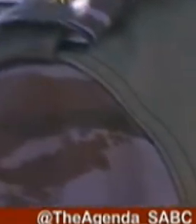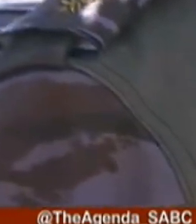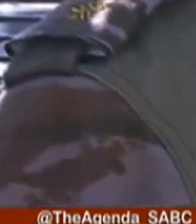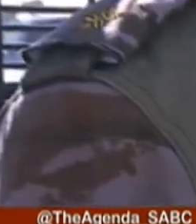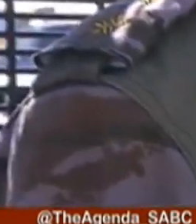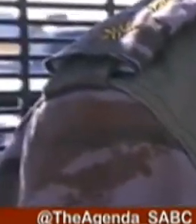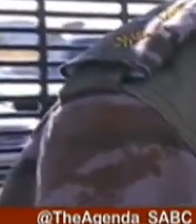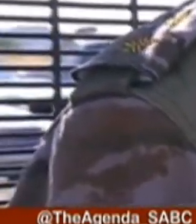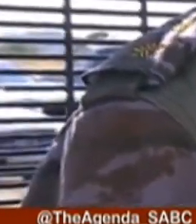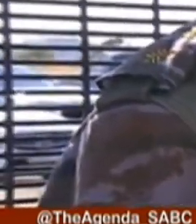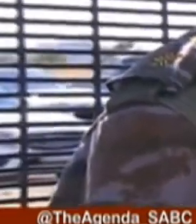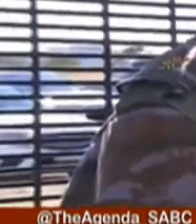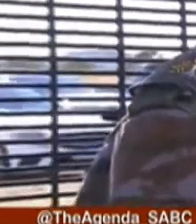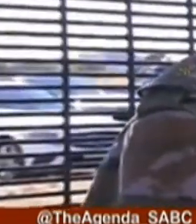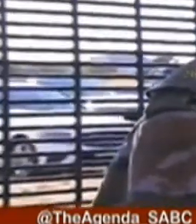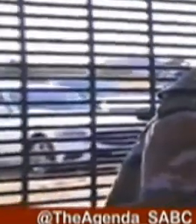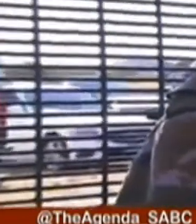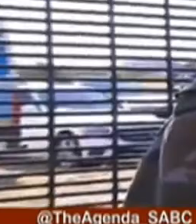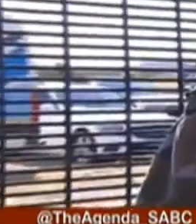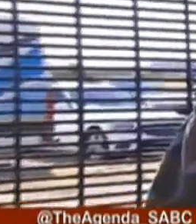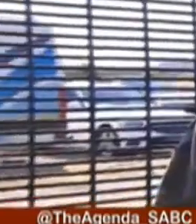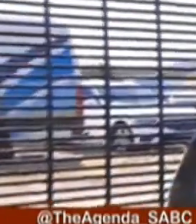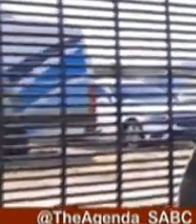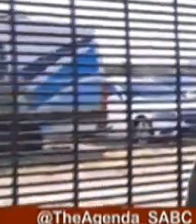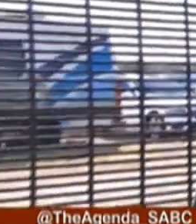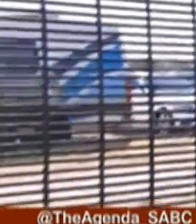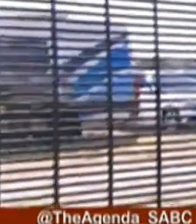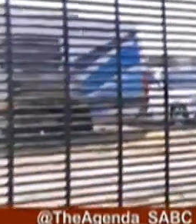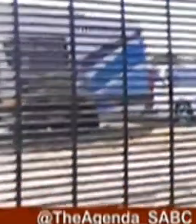Ladies and gentlemen, you may be seated.